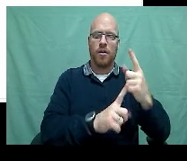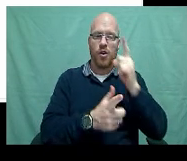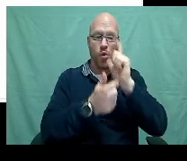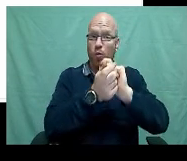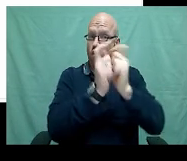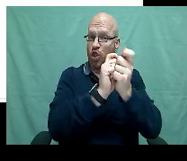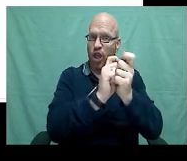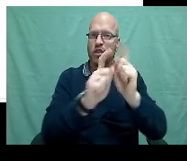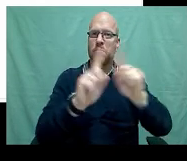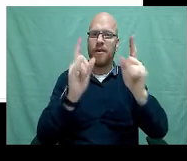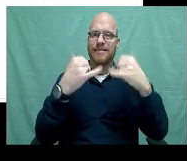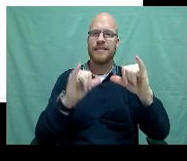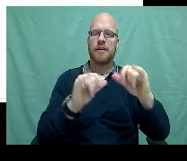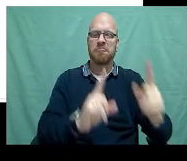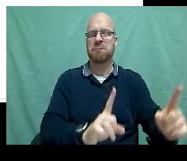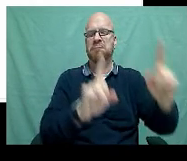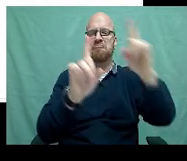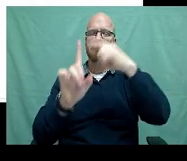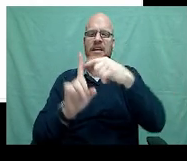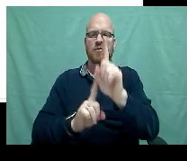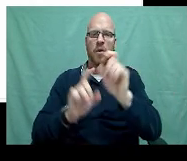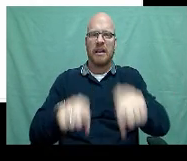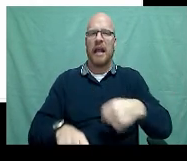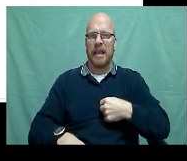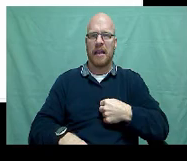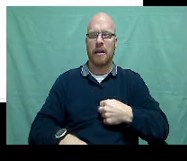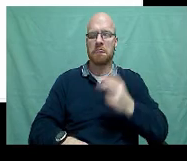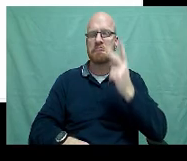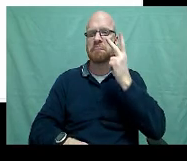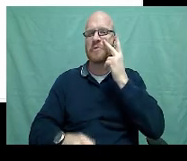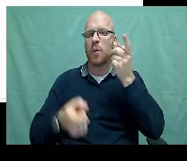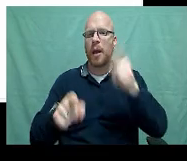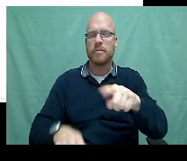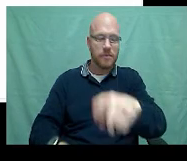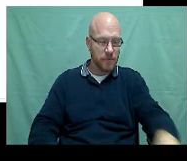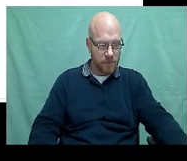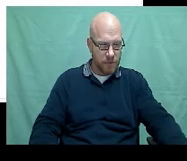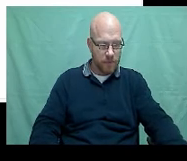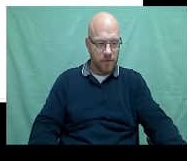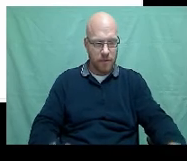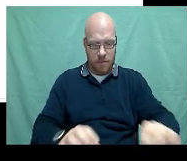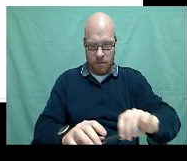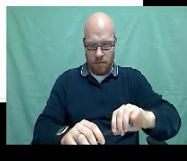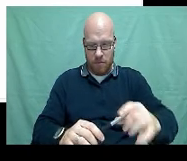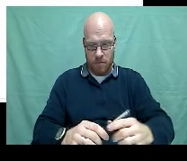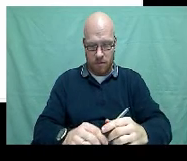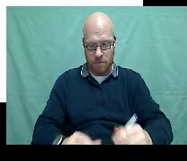doesn't change what's left inside, but we can still divide out a positive 1. And we'll see what happens.